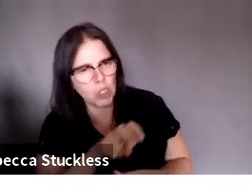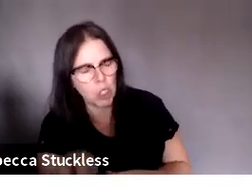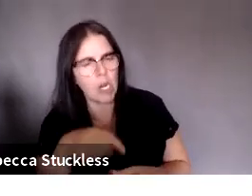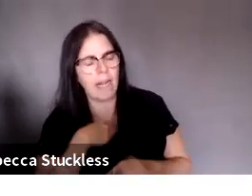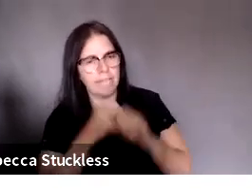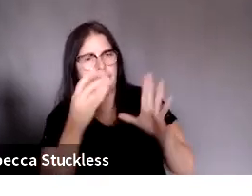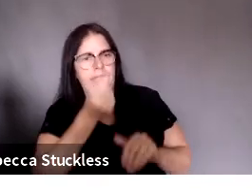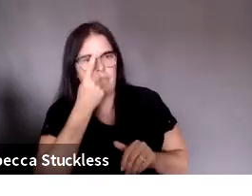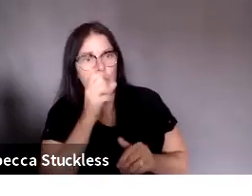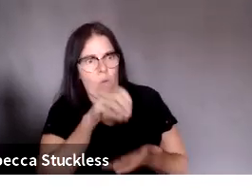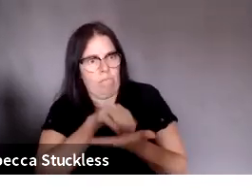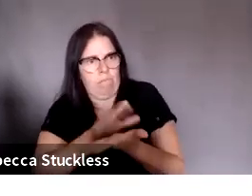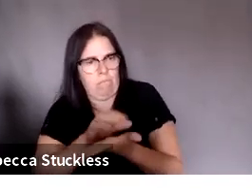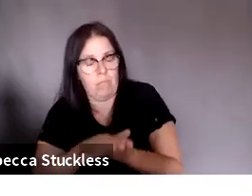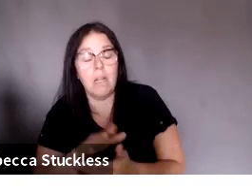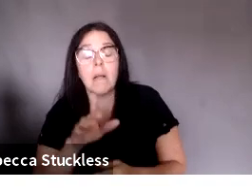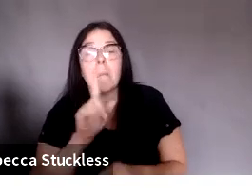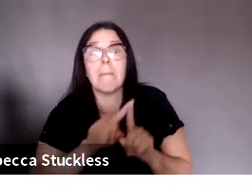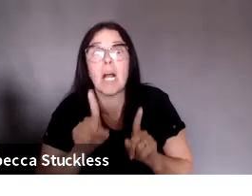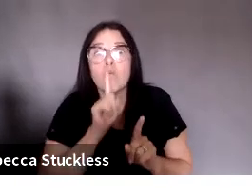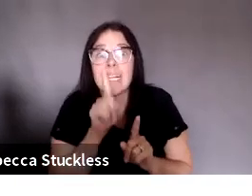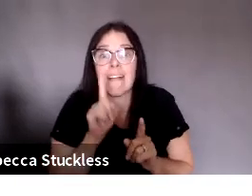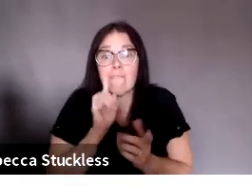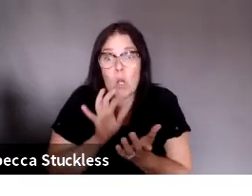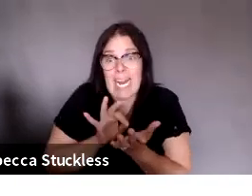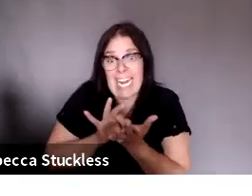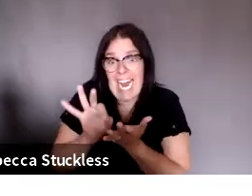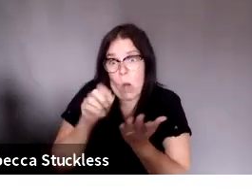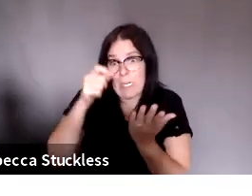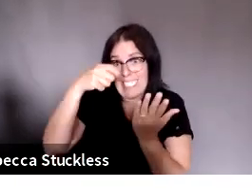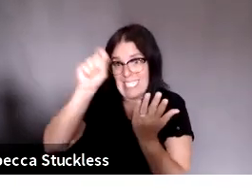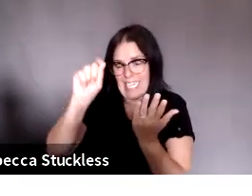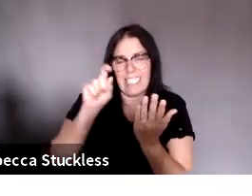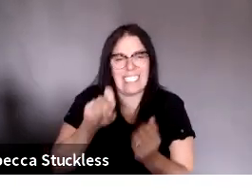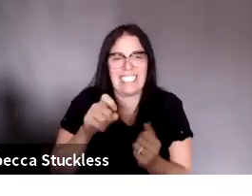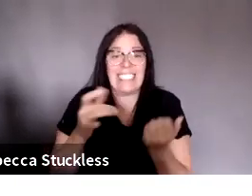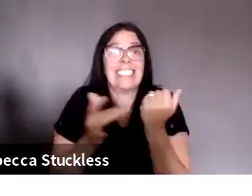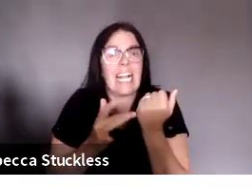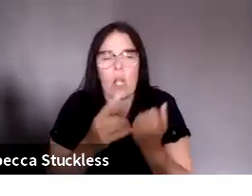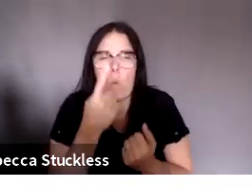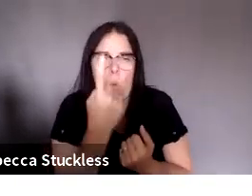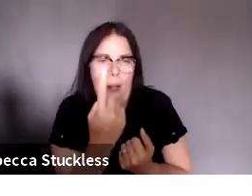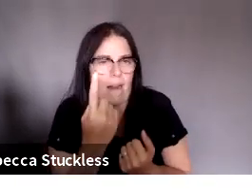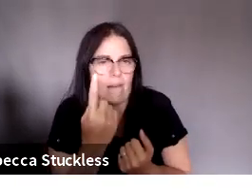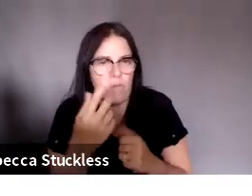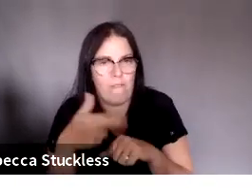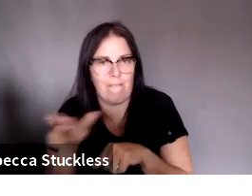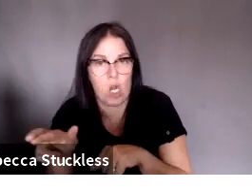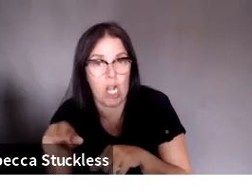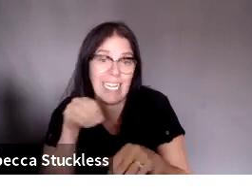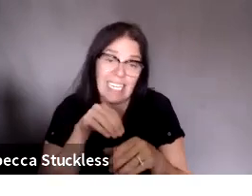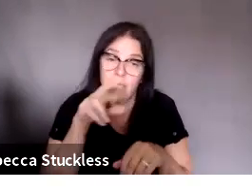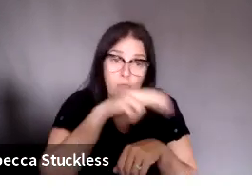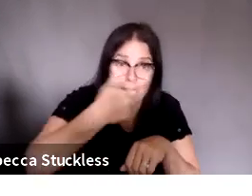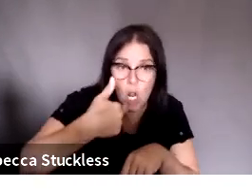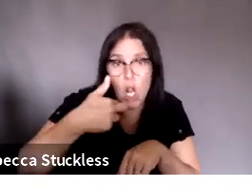you only need one referral in or out to count and to get the tick box and to get your credit toward the 50% measure,